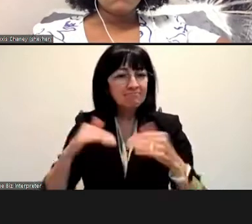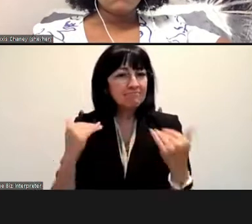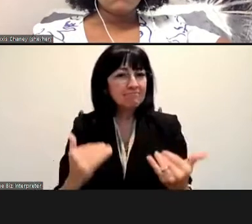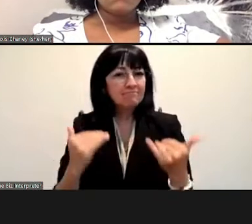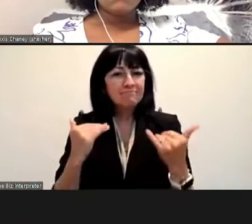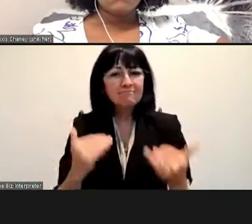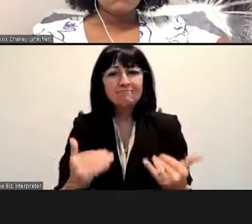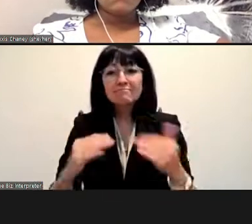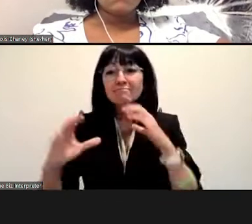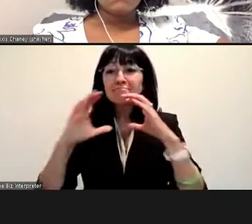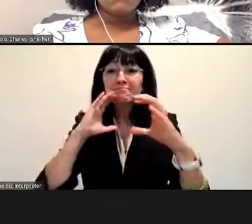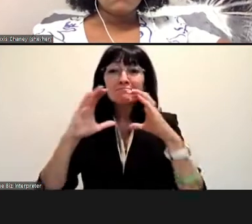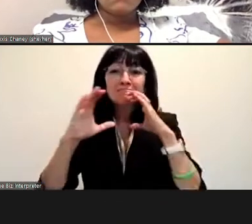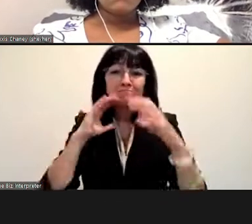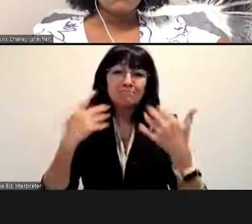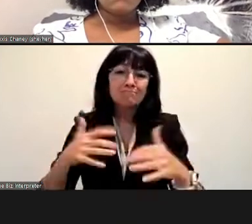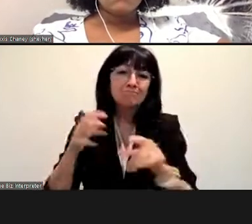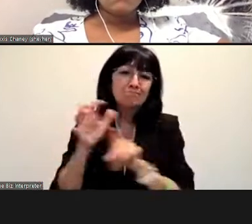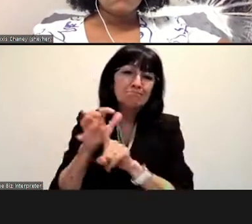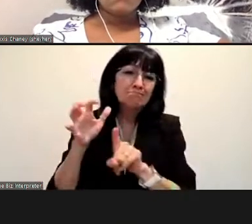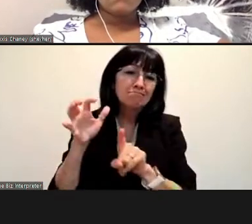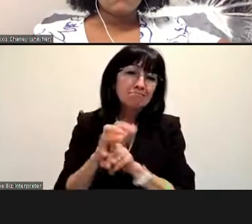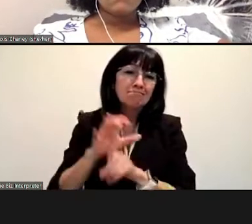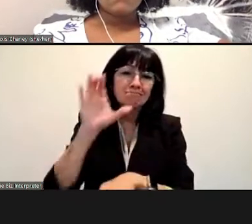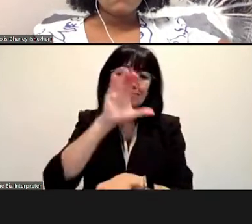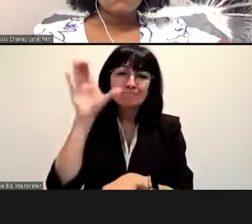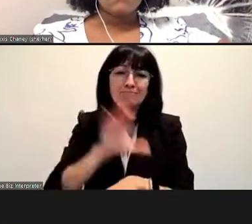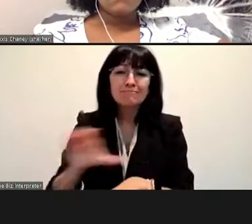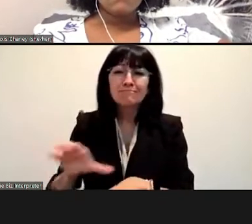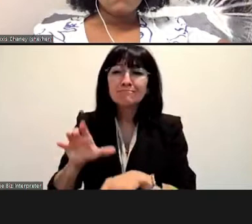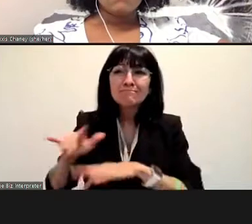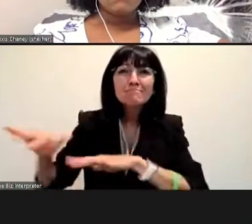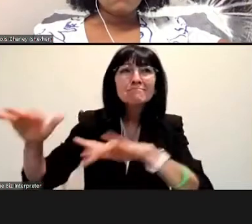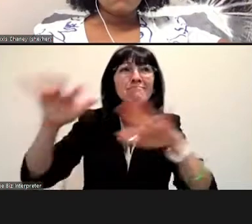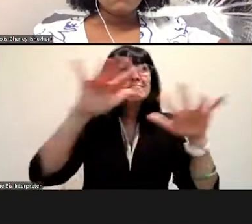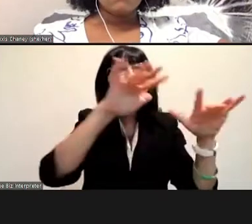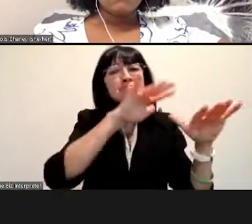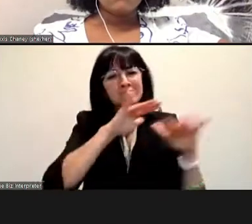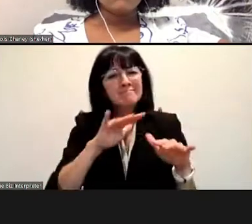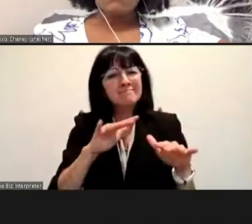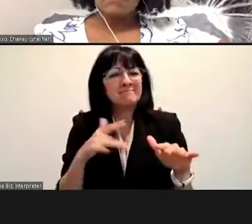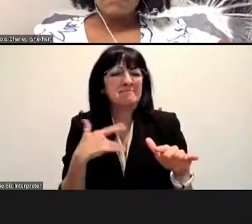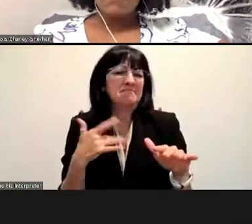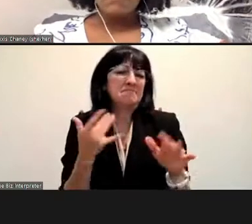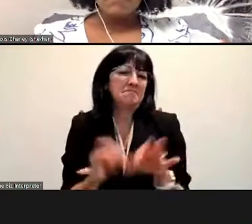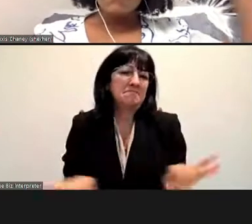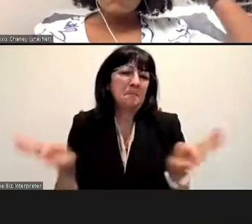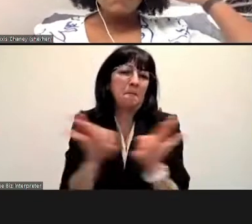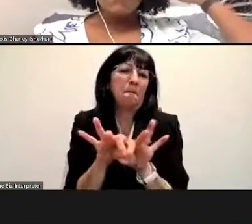be even more important in that regard.